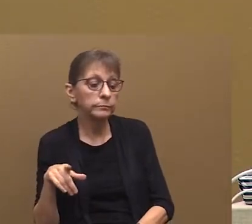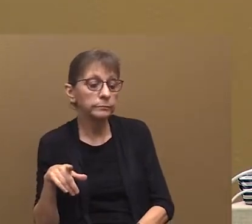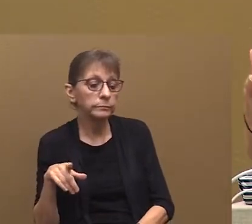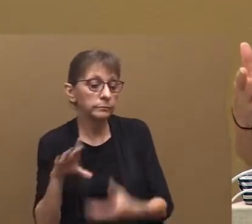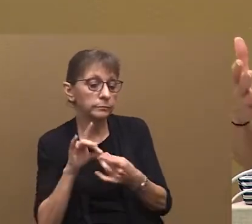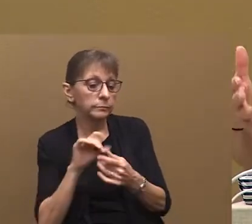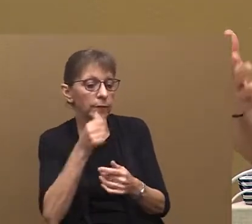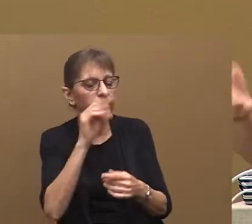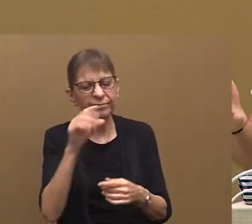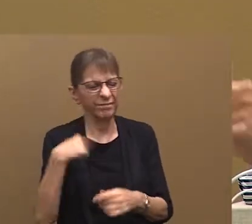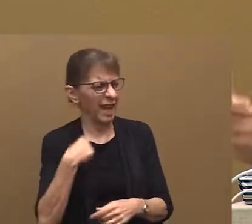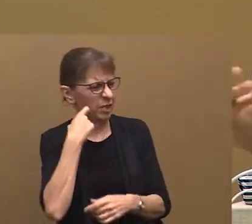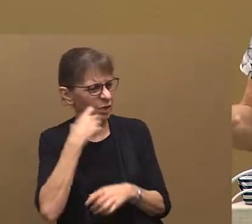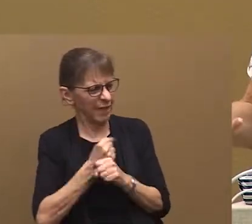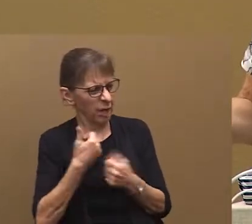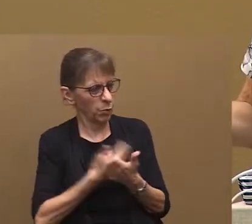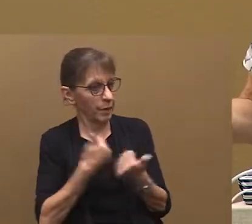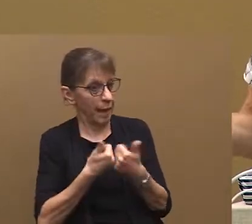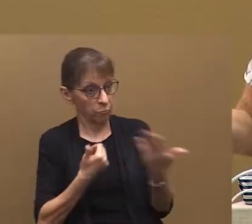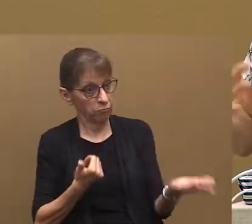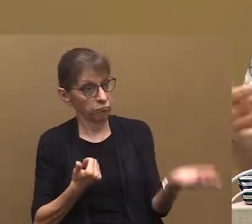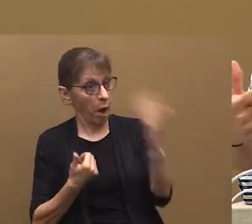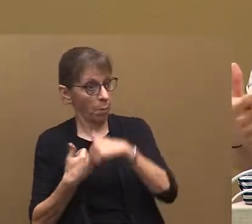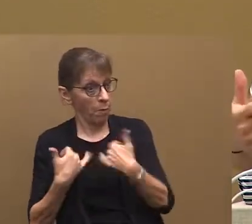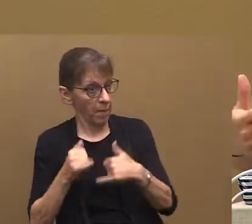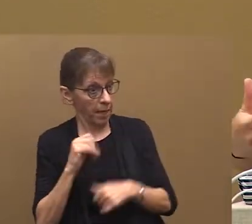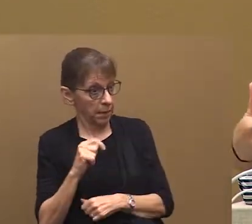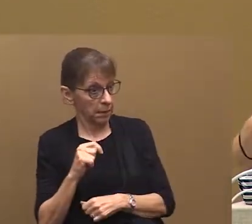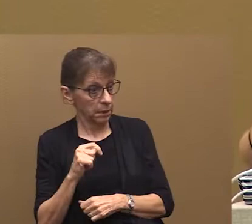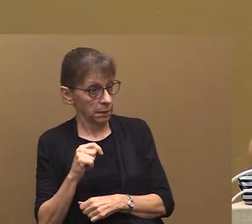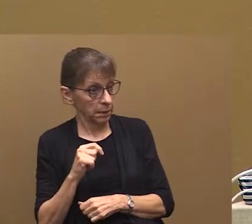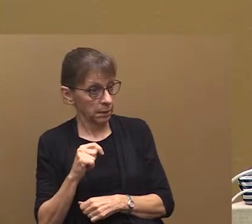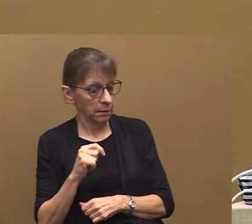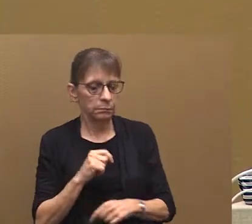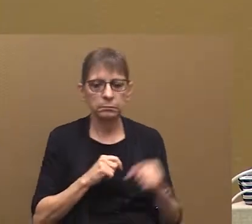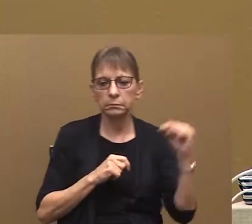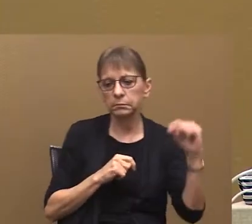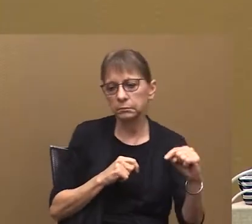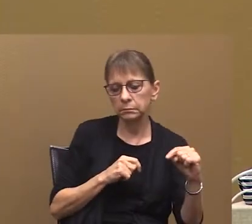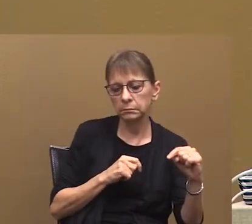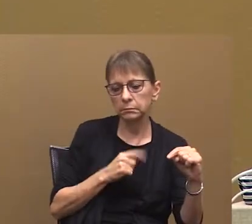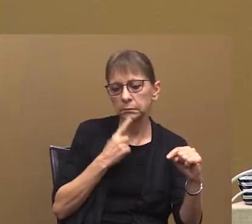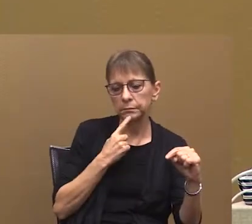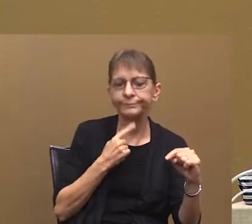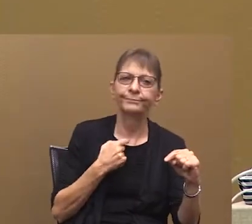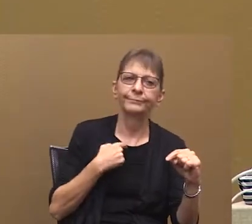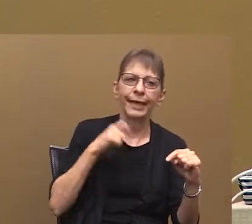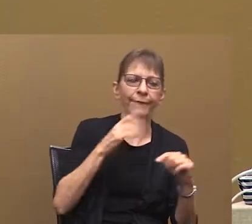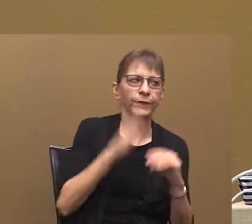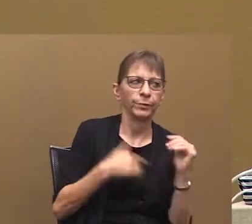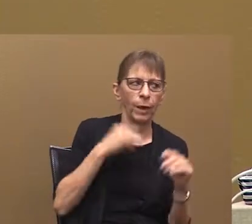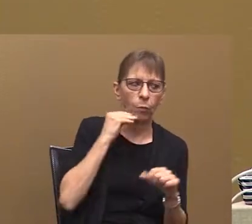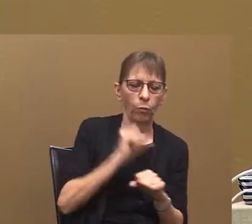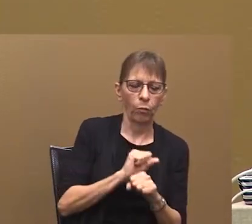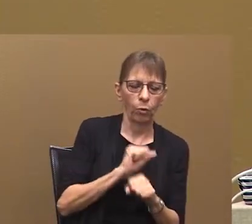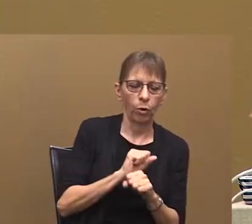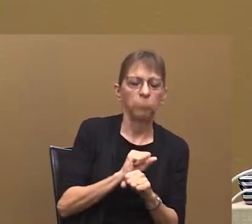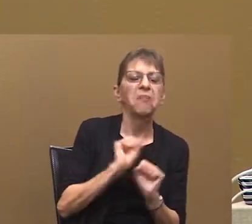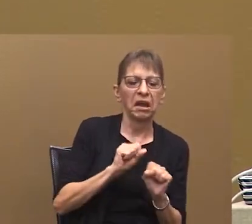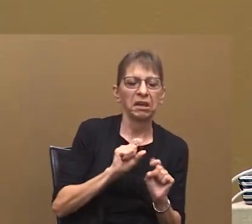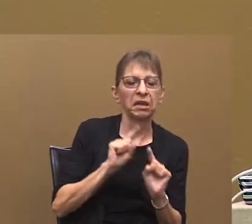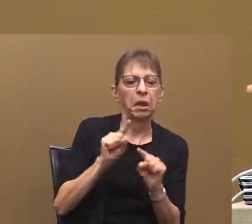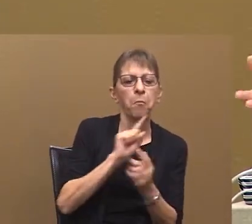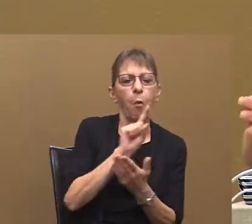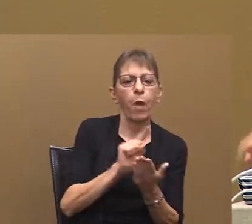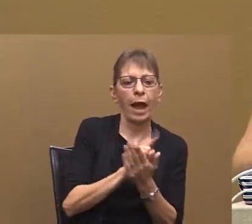the other boy, I just got a new game. You want to come over and play? And the other boy says, I got to finish my homework, but